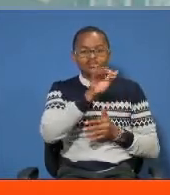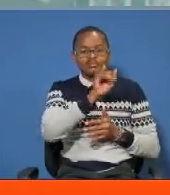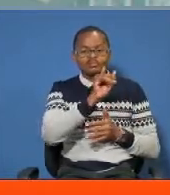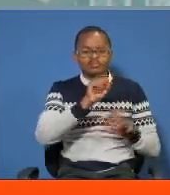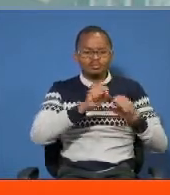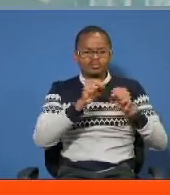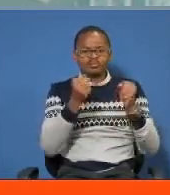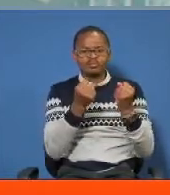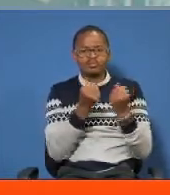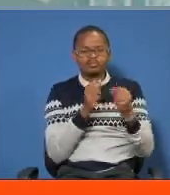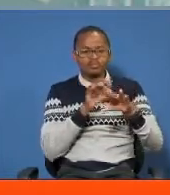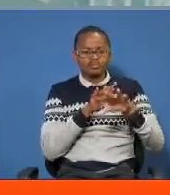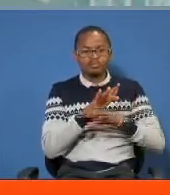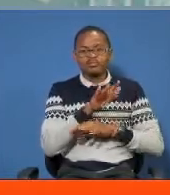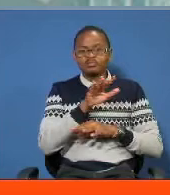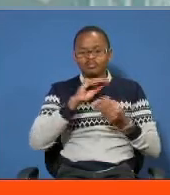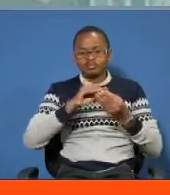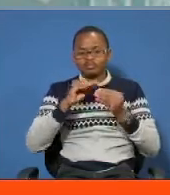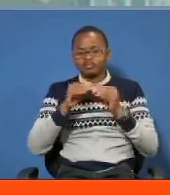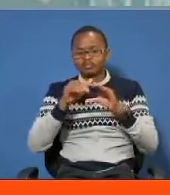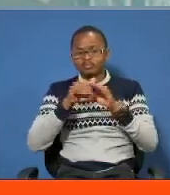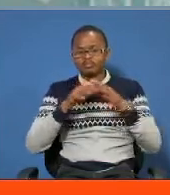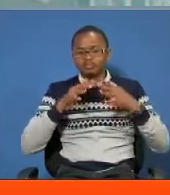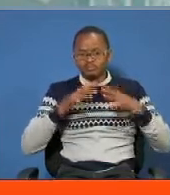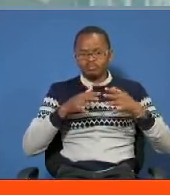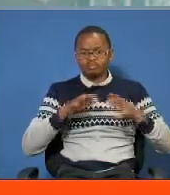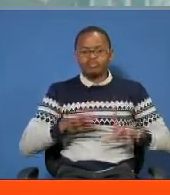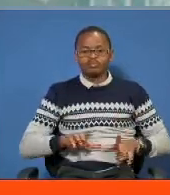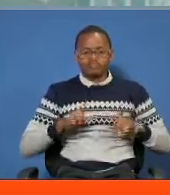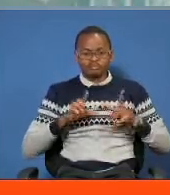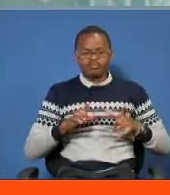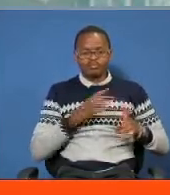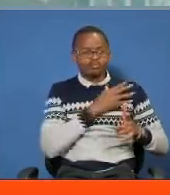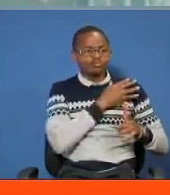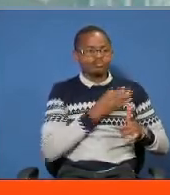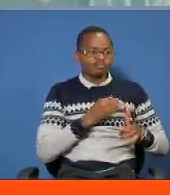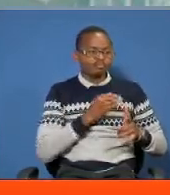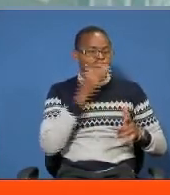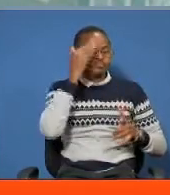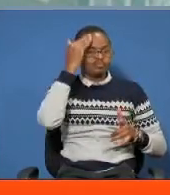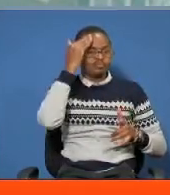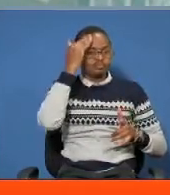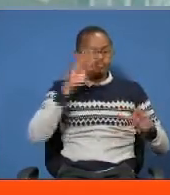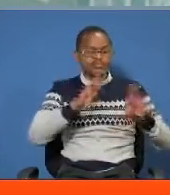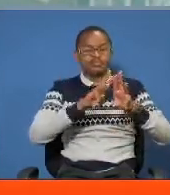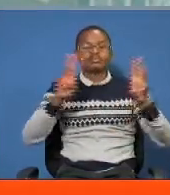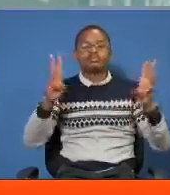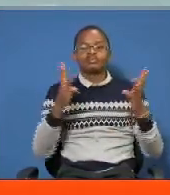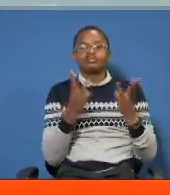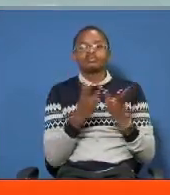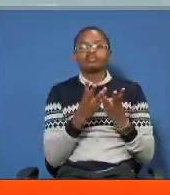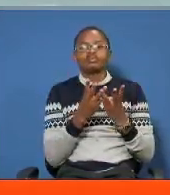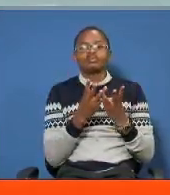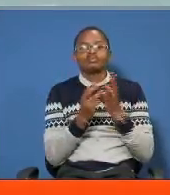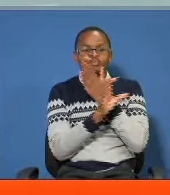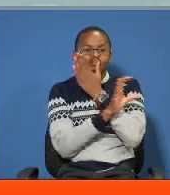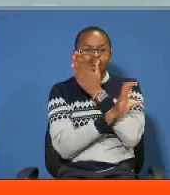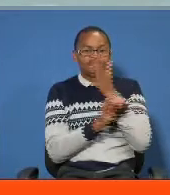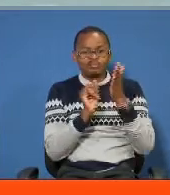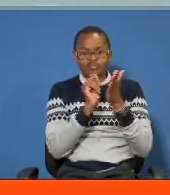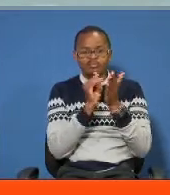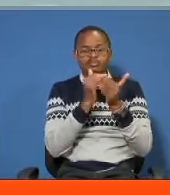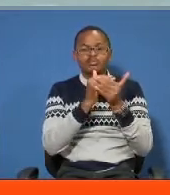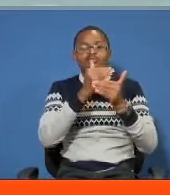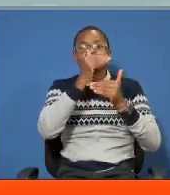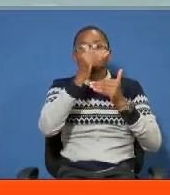our success by the socio-economic impact that we create in people's lives. And, you know, globally,